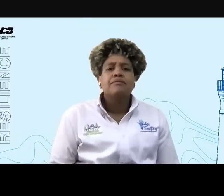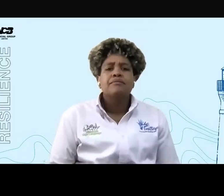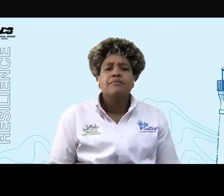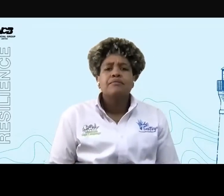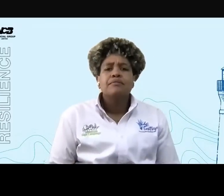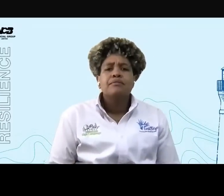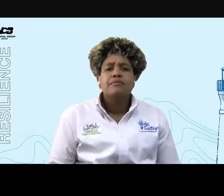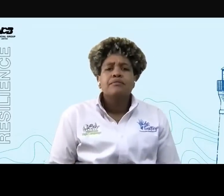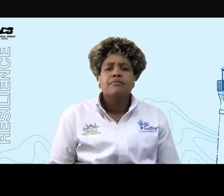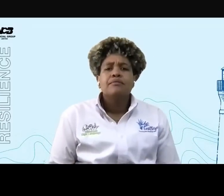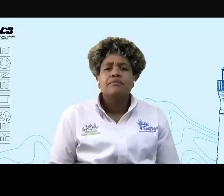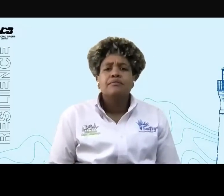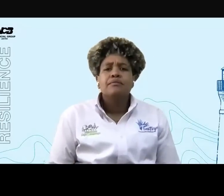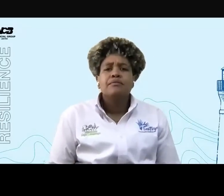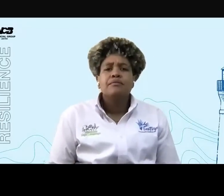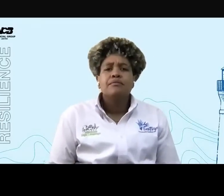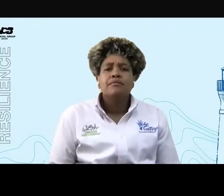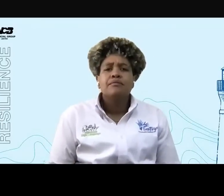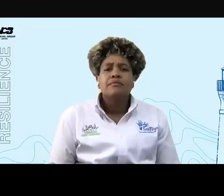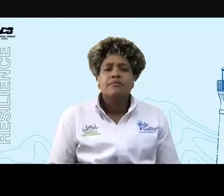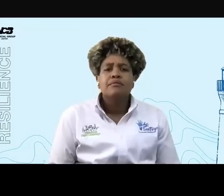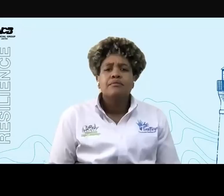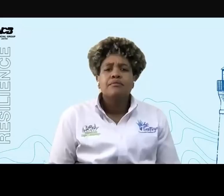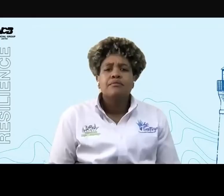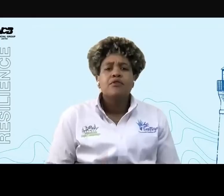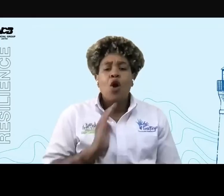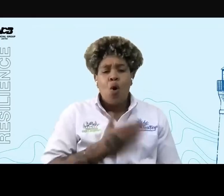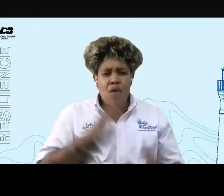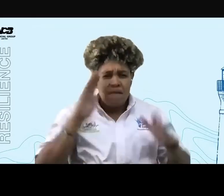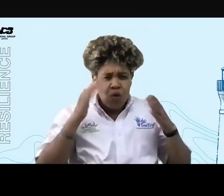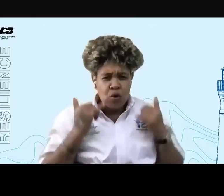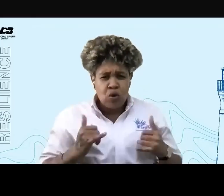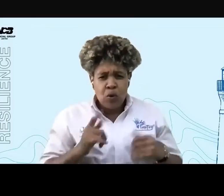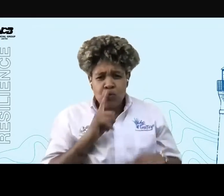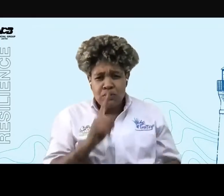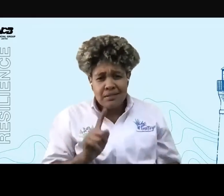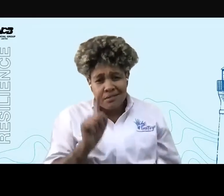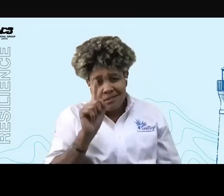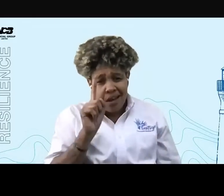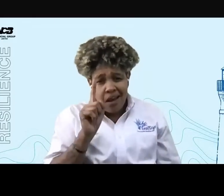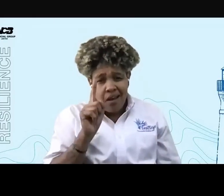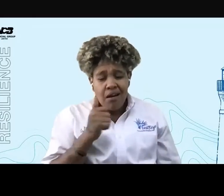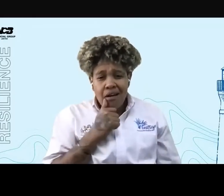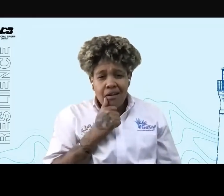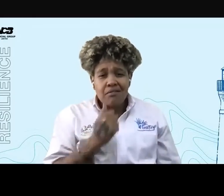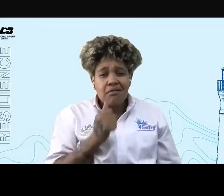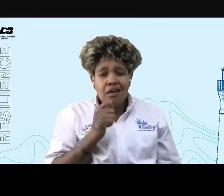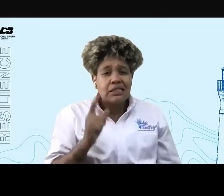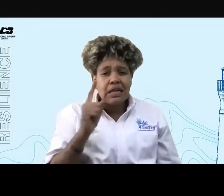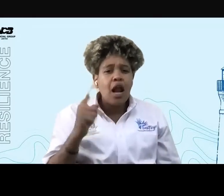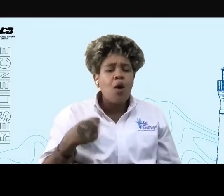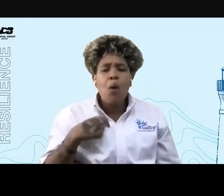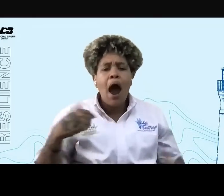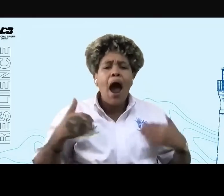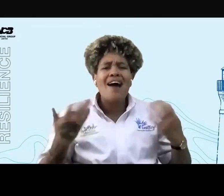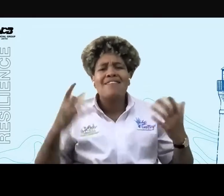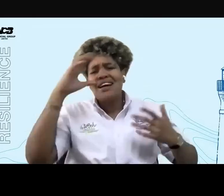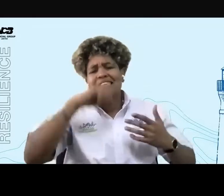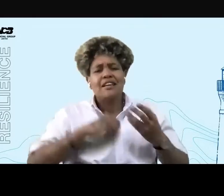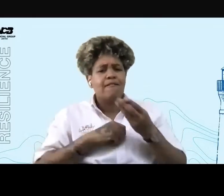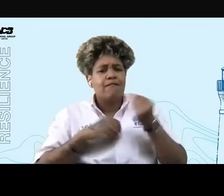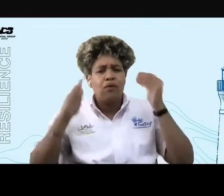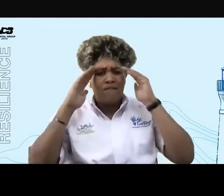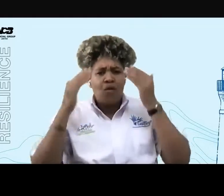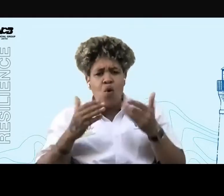now is singular. Well, it's not singular. We have, I guess, a few